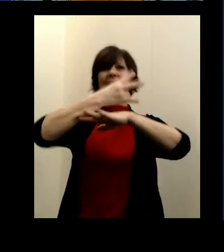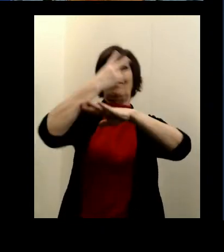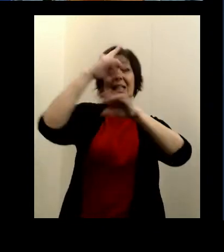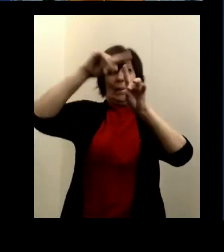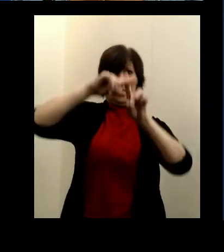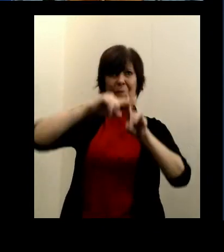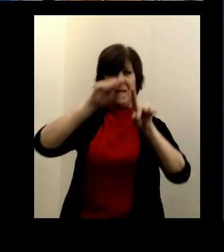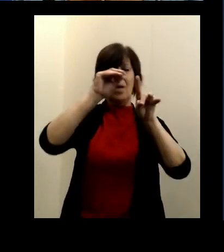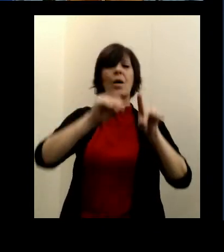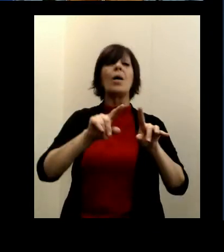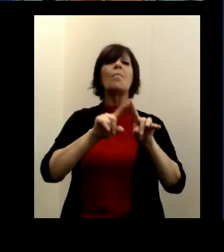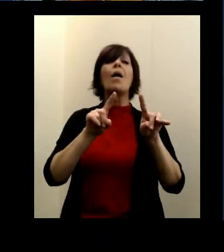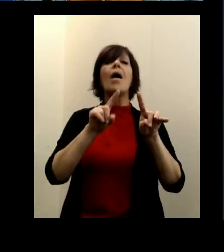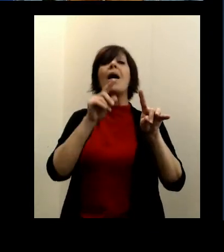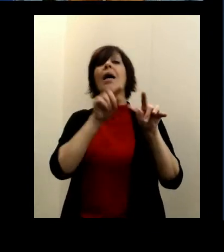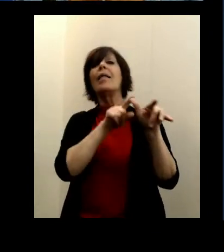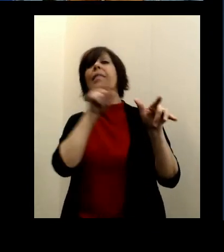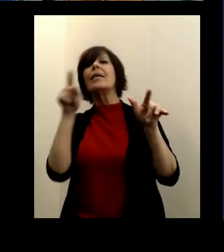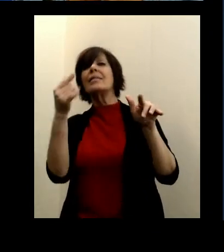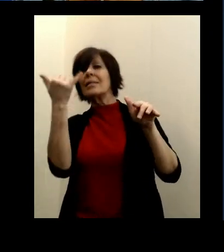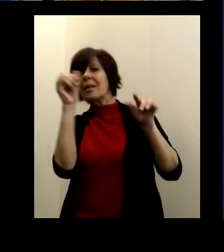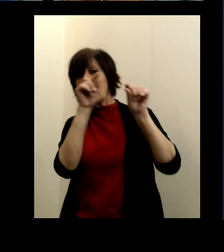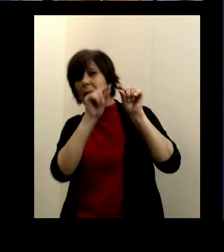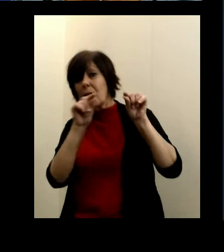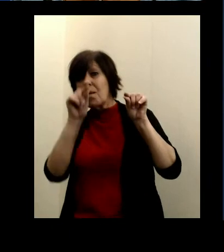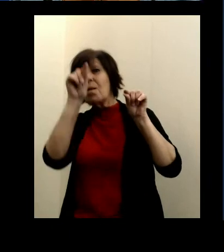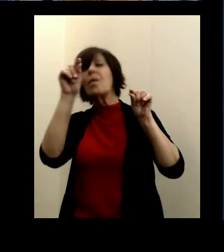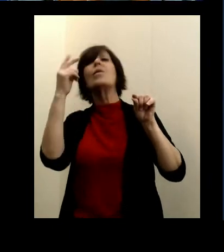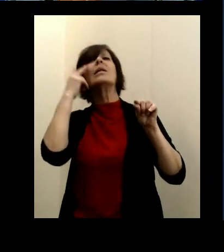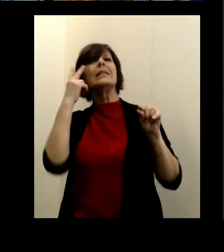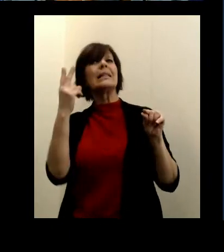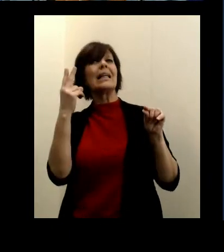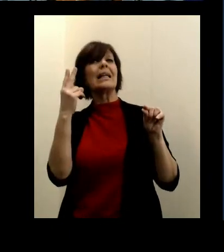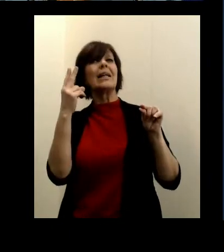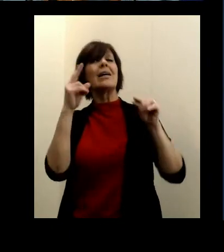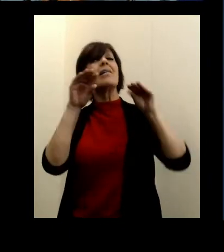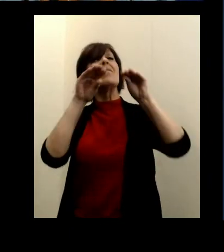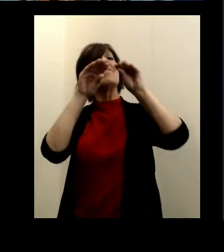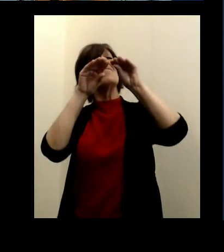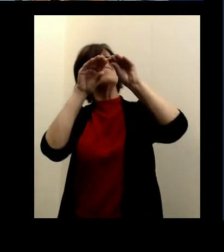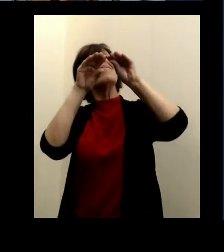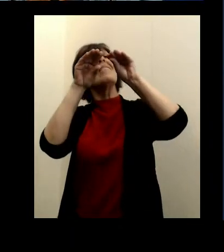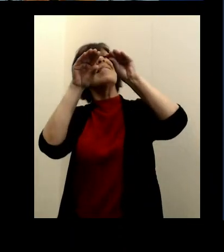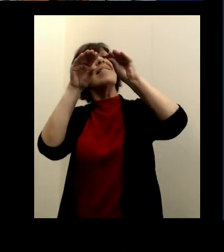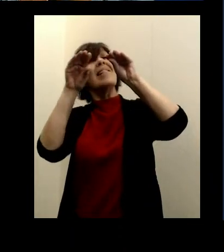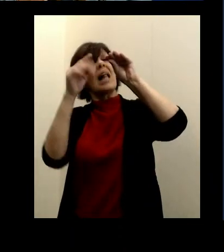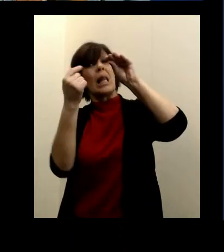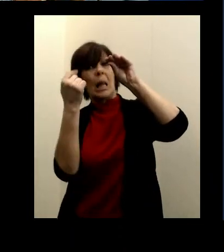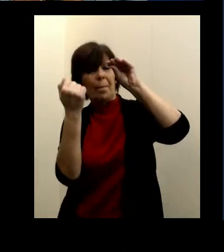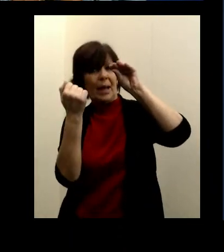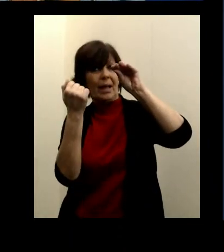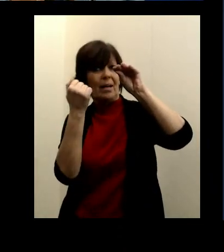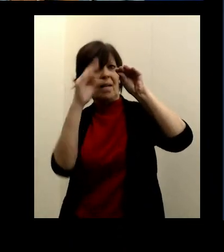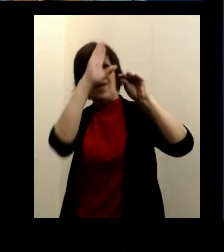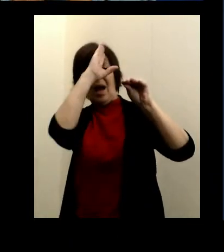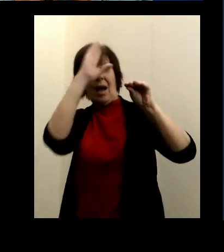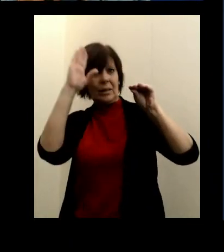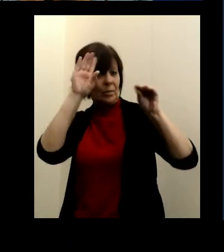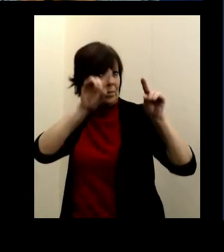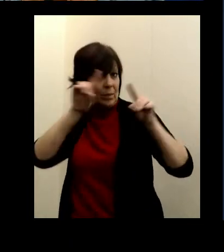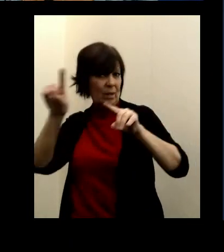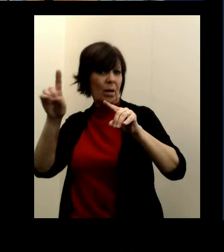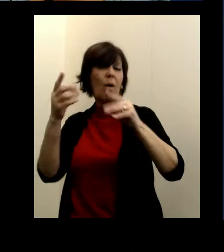rate. And then followed by, also we're starting to see kind of a flattening off and hopefully a small decline, which